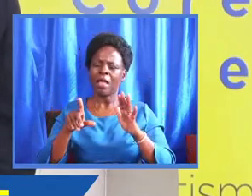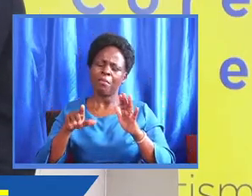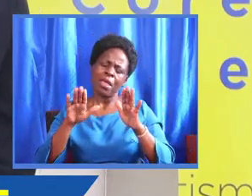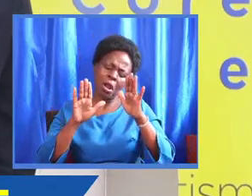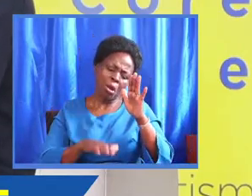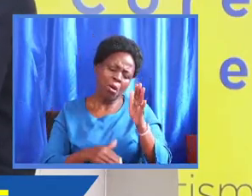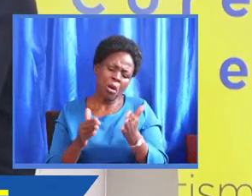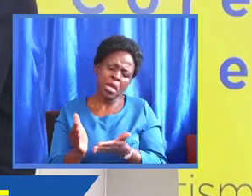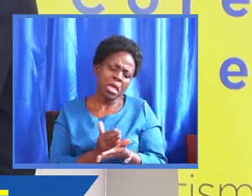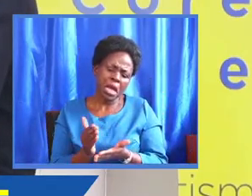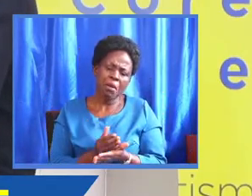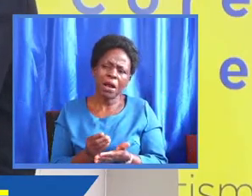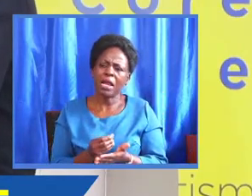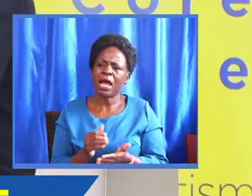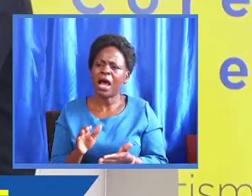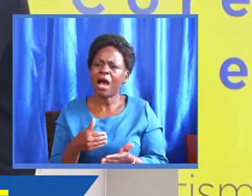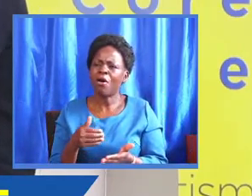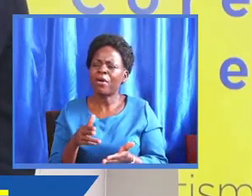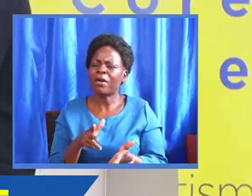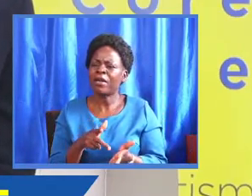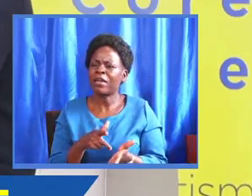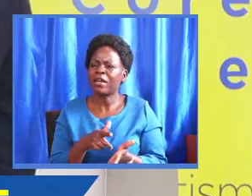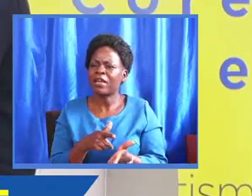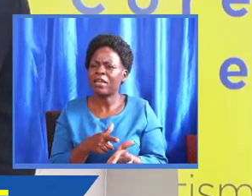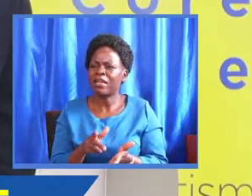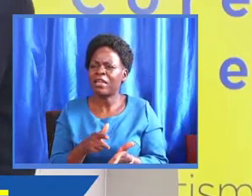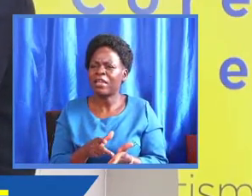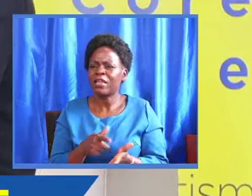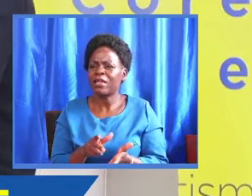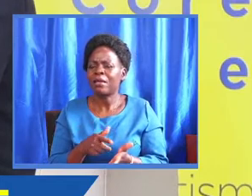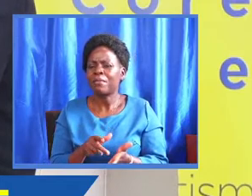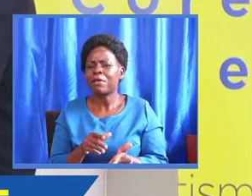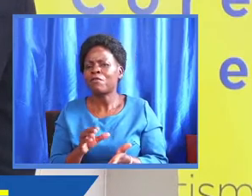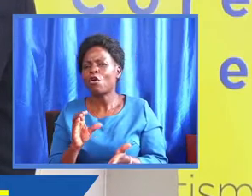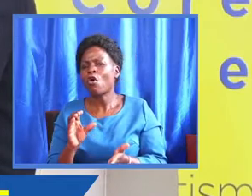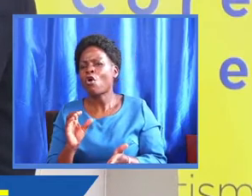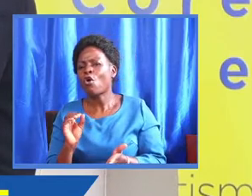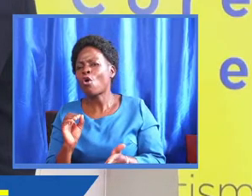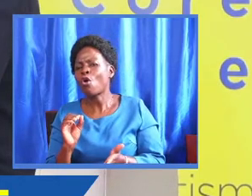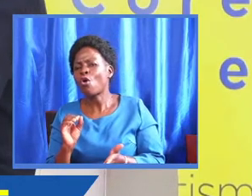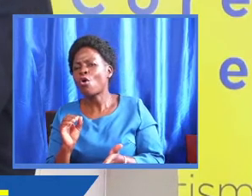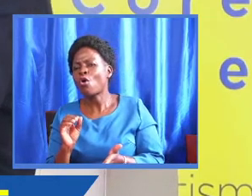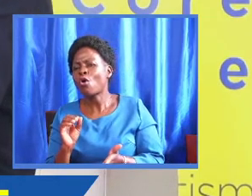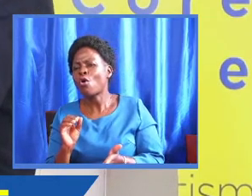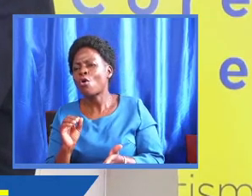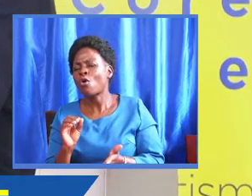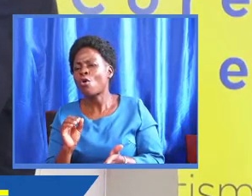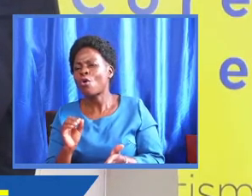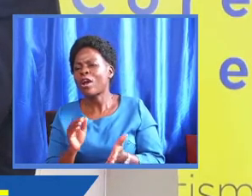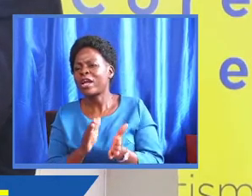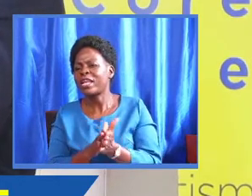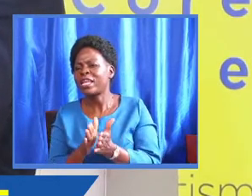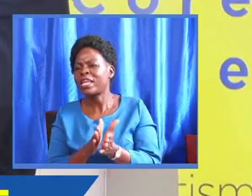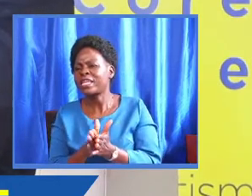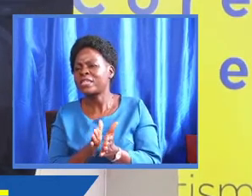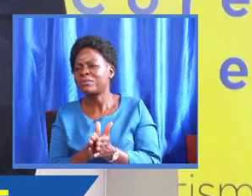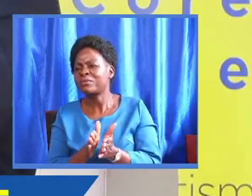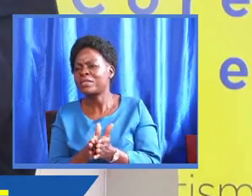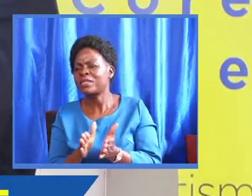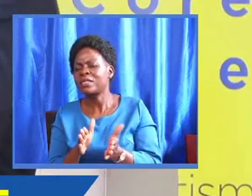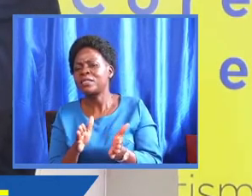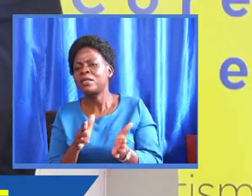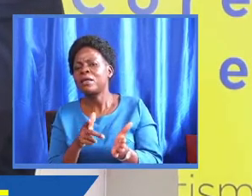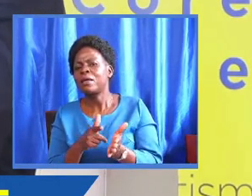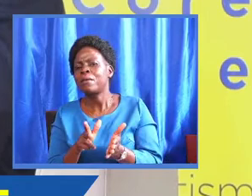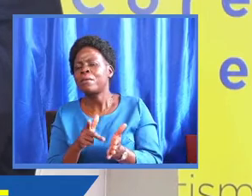as a low income earner, how can he pay for a condominium? You could explain to him what it